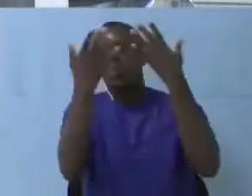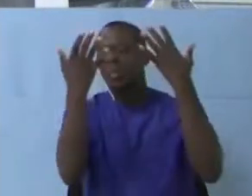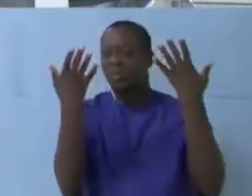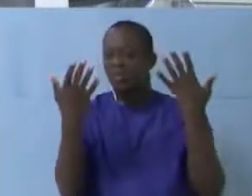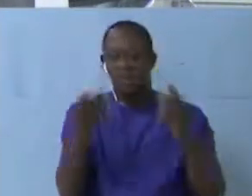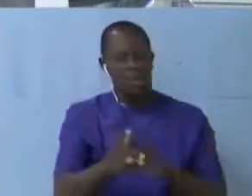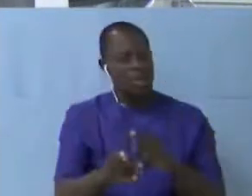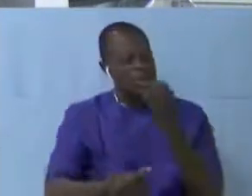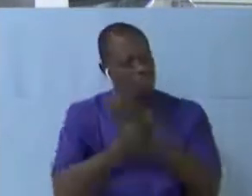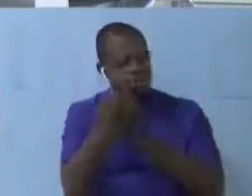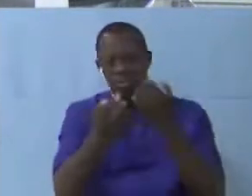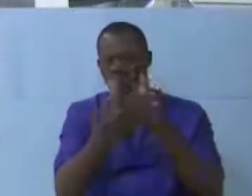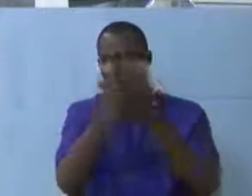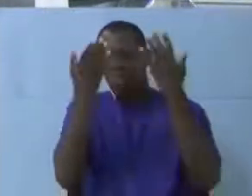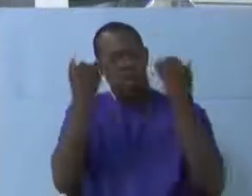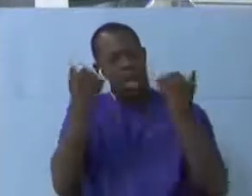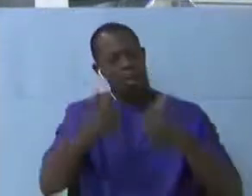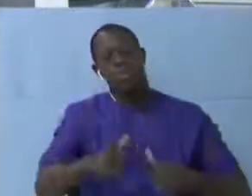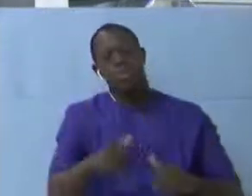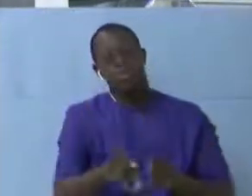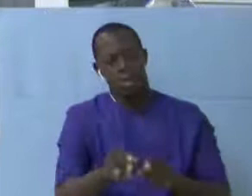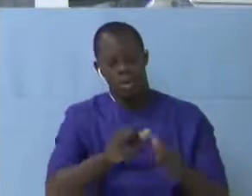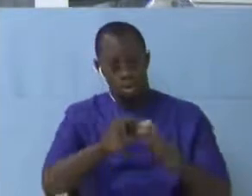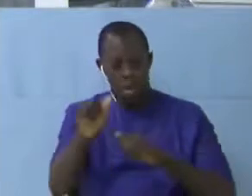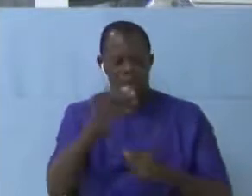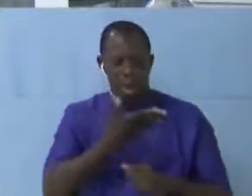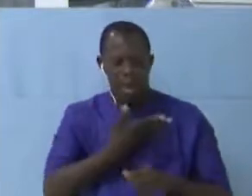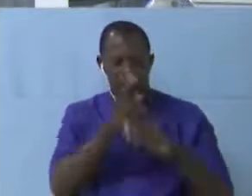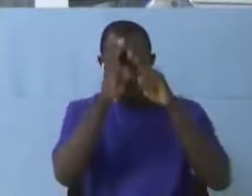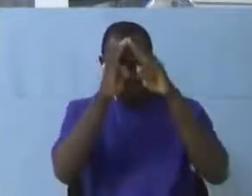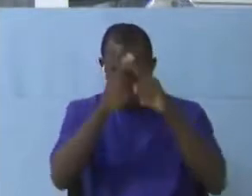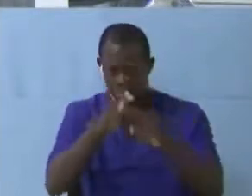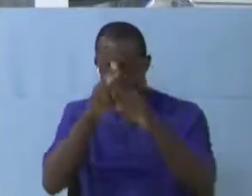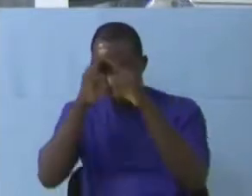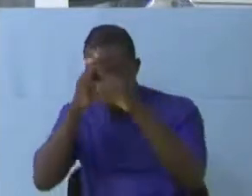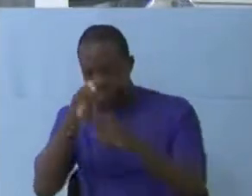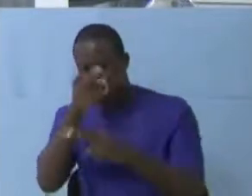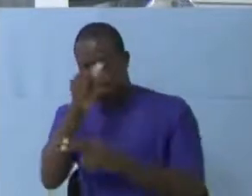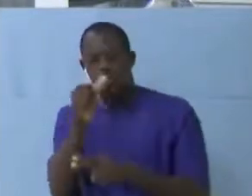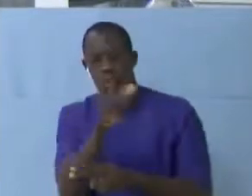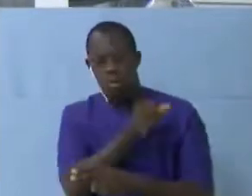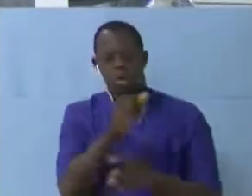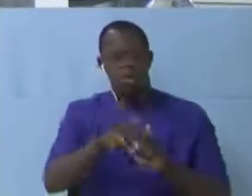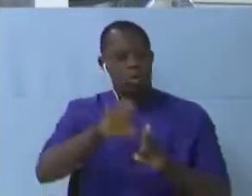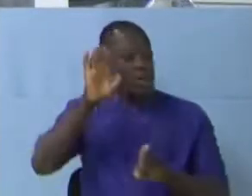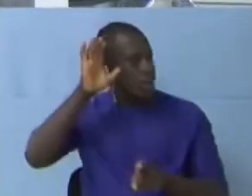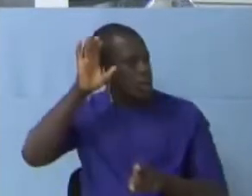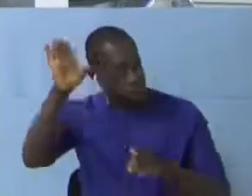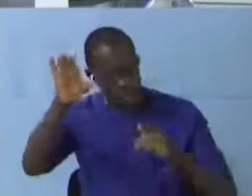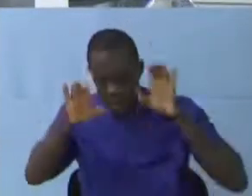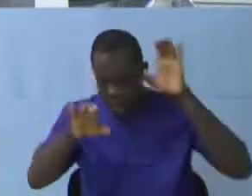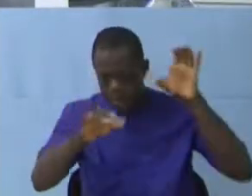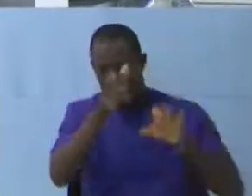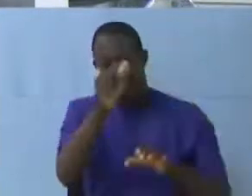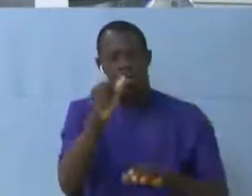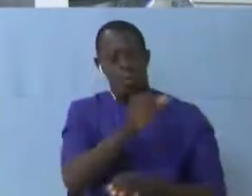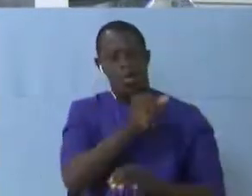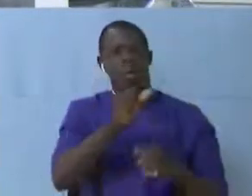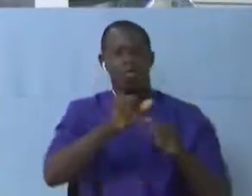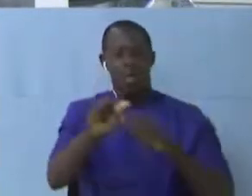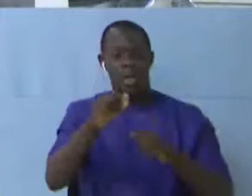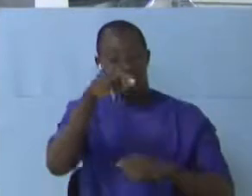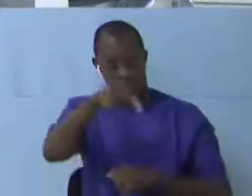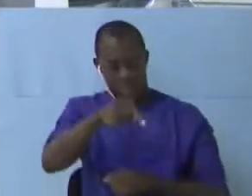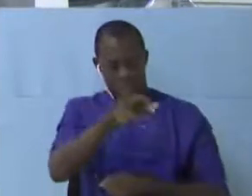ndey. You know, let's have respect for each other. Let's listen to each other. This is our country. ñu cëralante